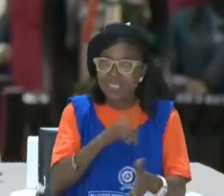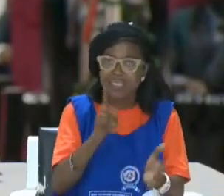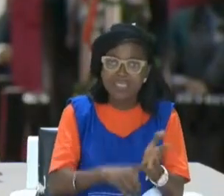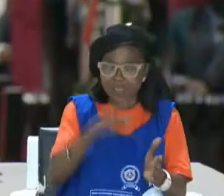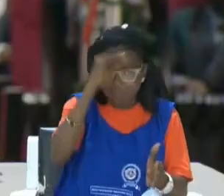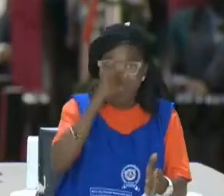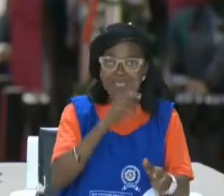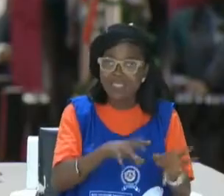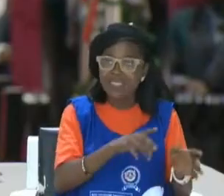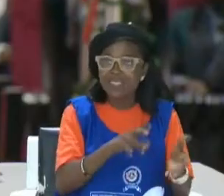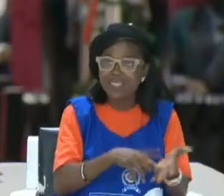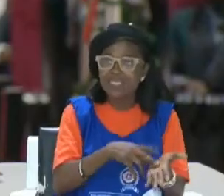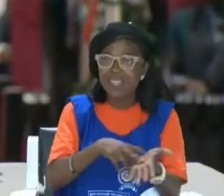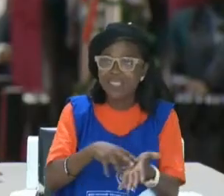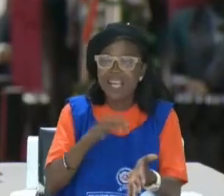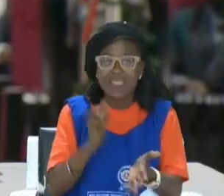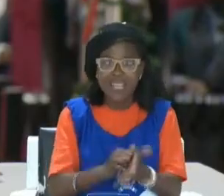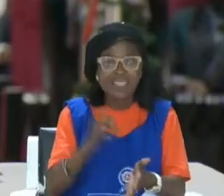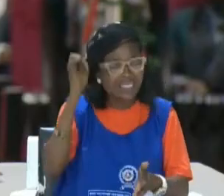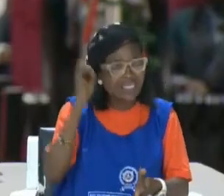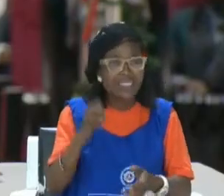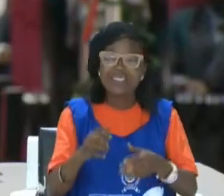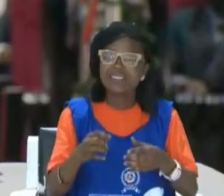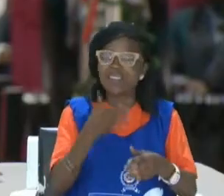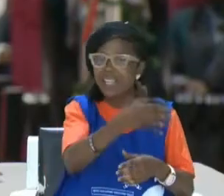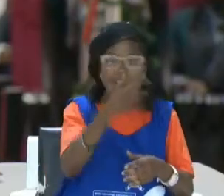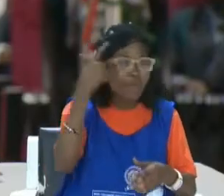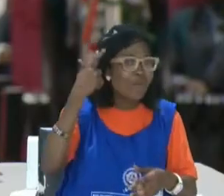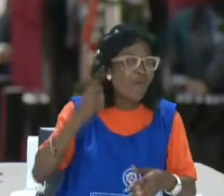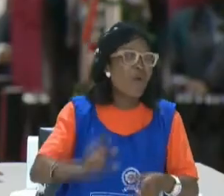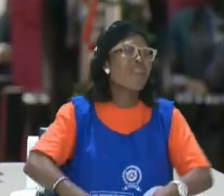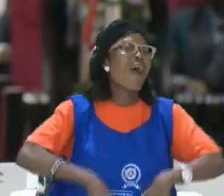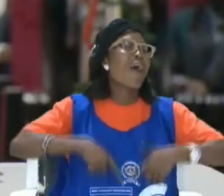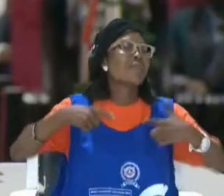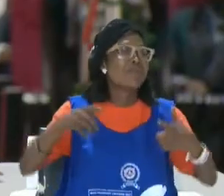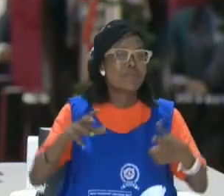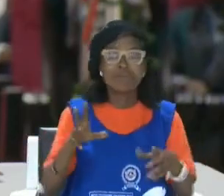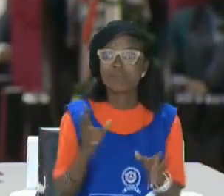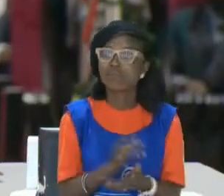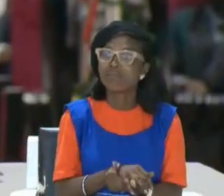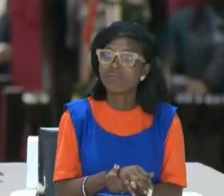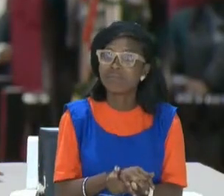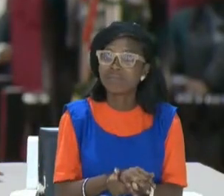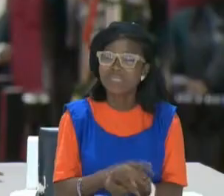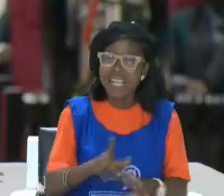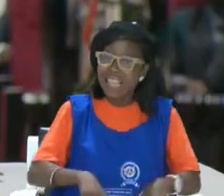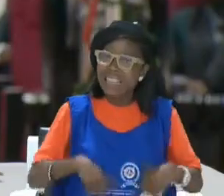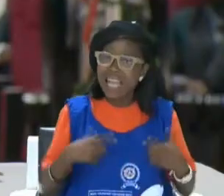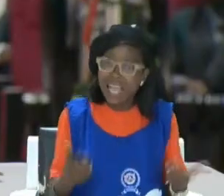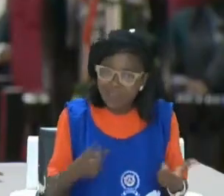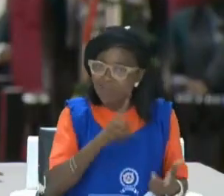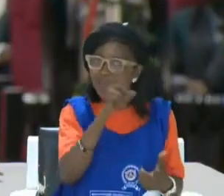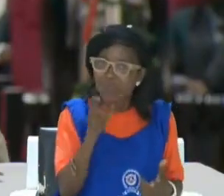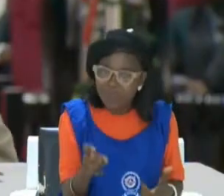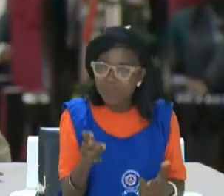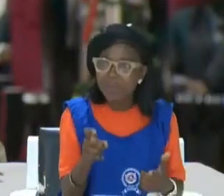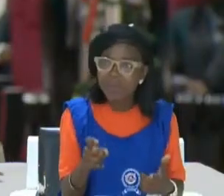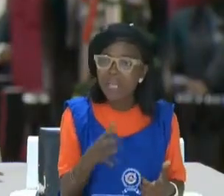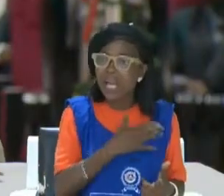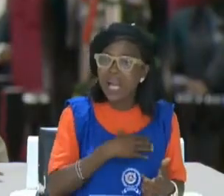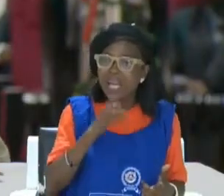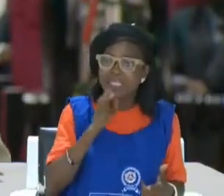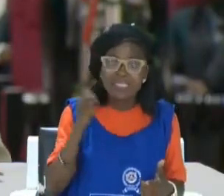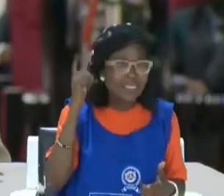"Oh, he's there for life." Oh, life? And he's